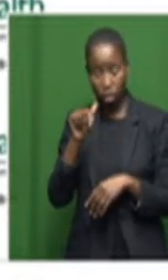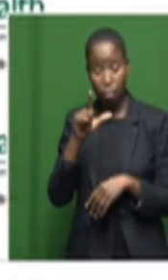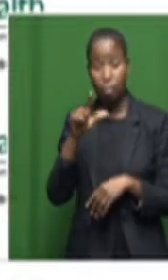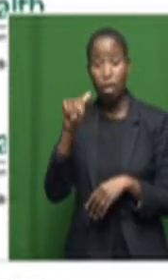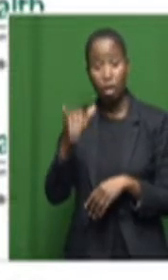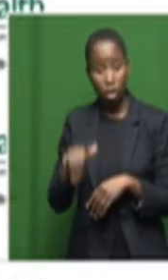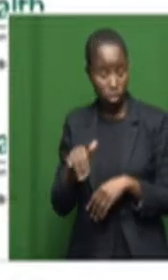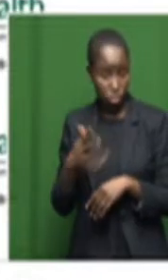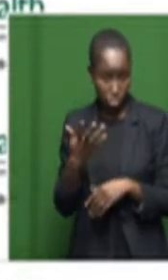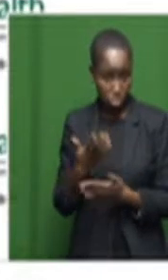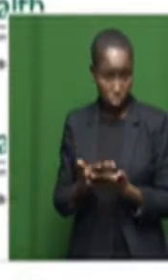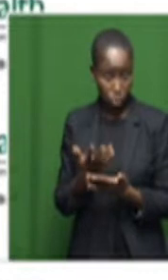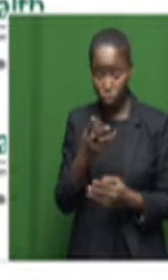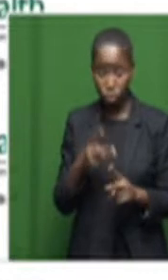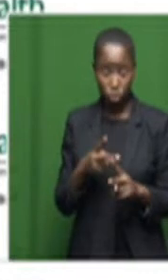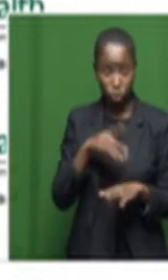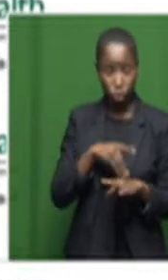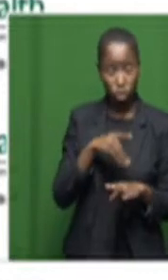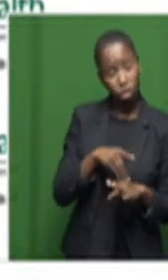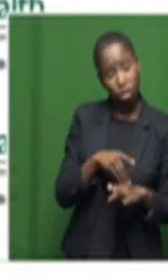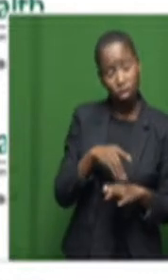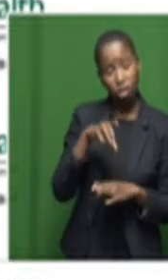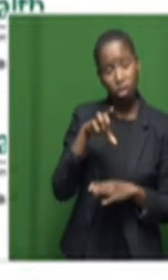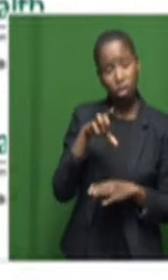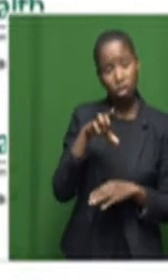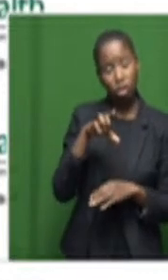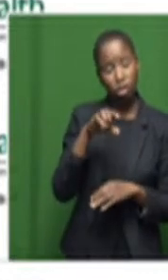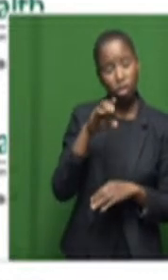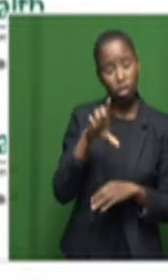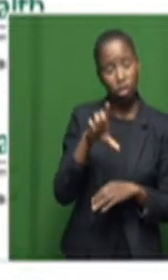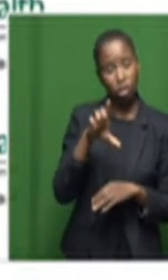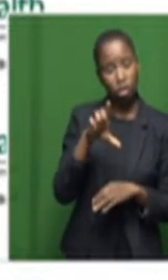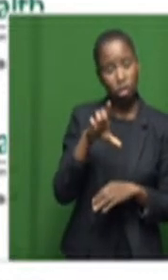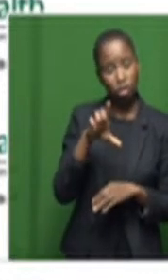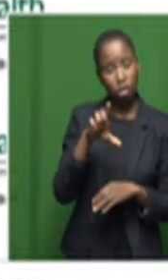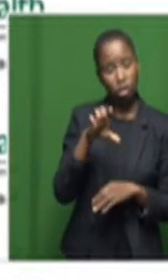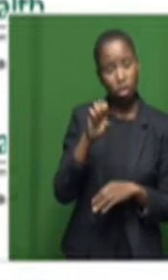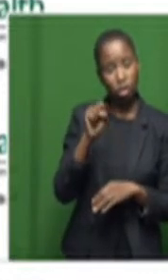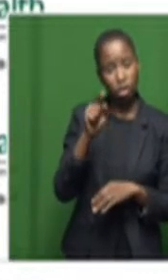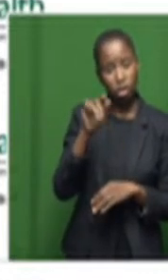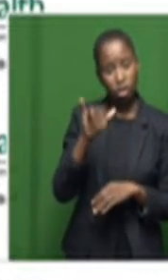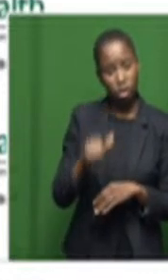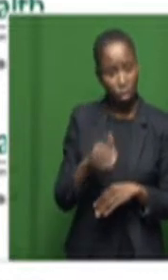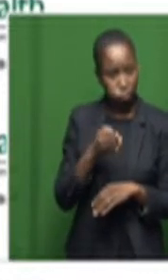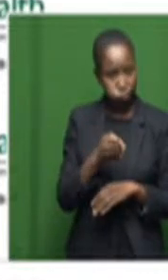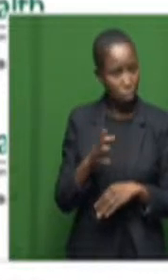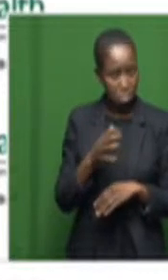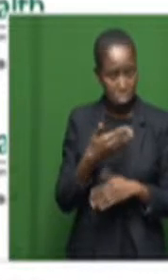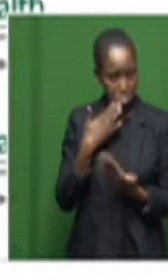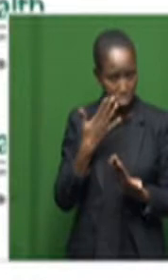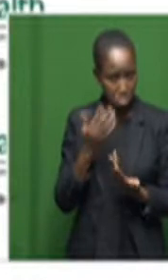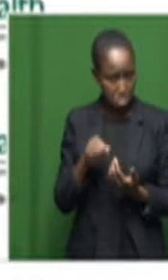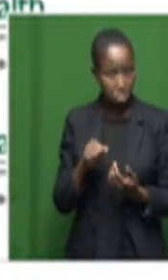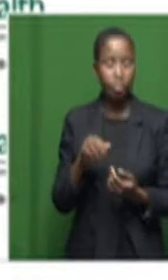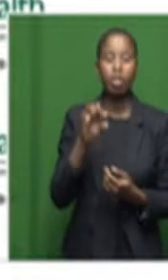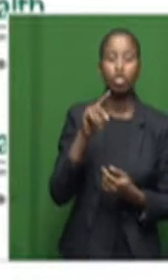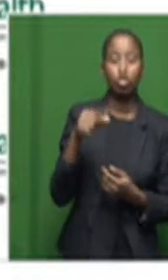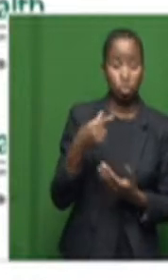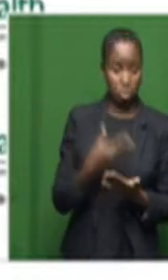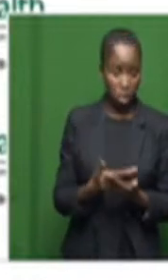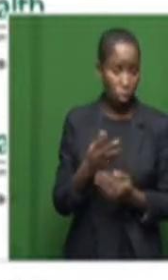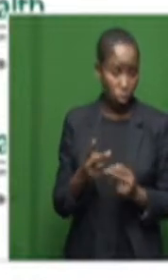Dr. Leslie Bamford is also on the platform, maybe not, but yeah, DG could also come